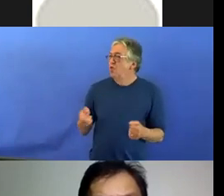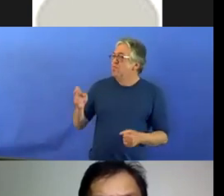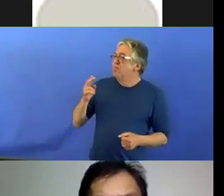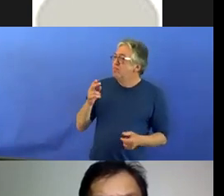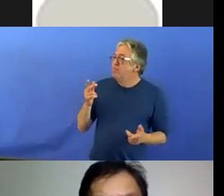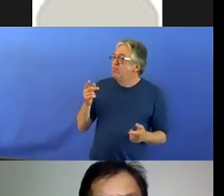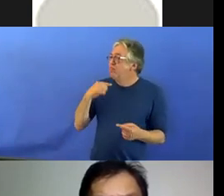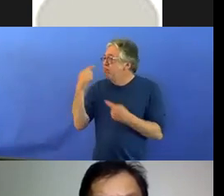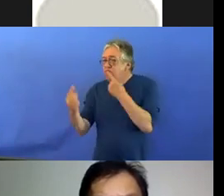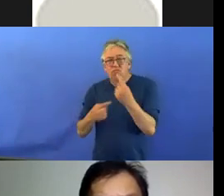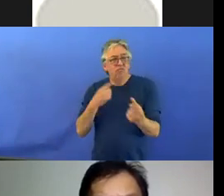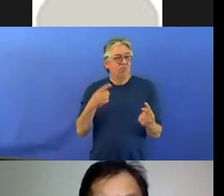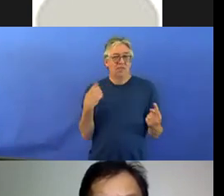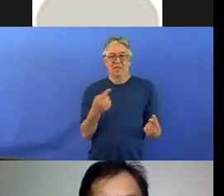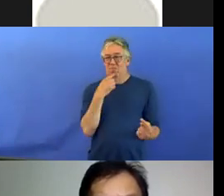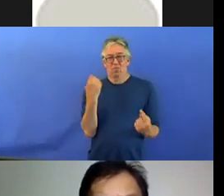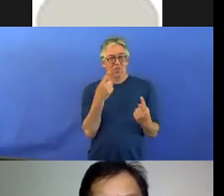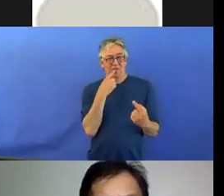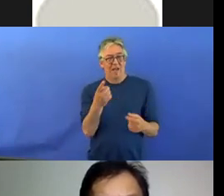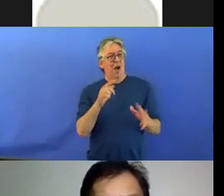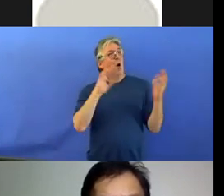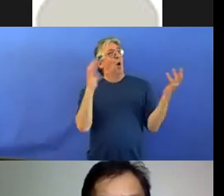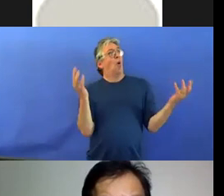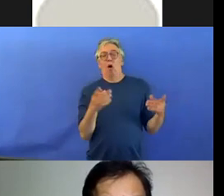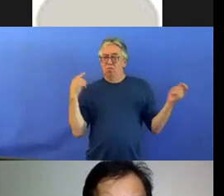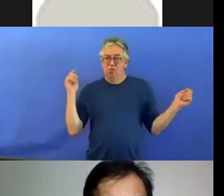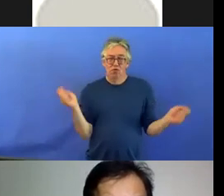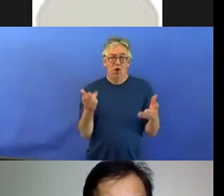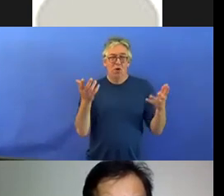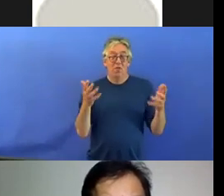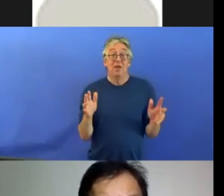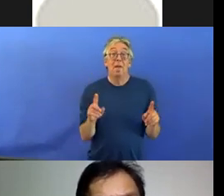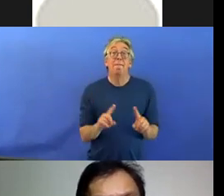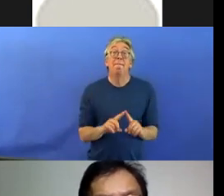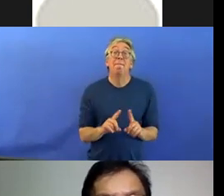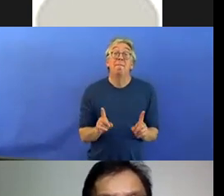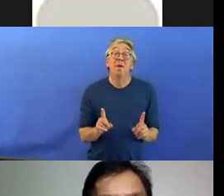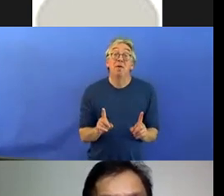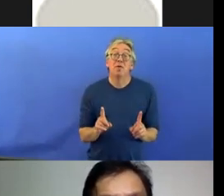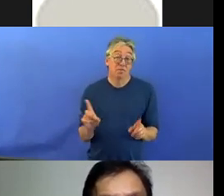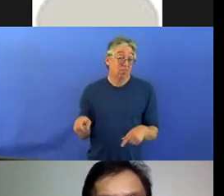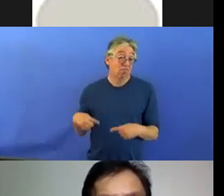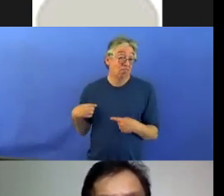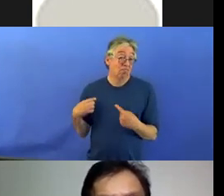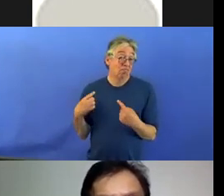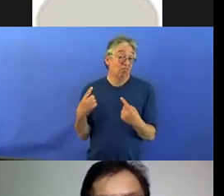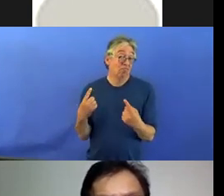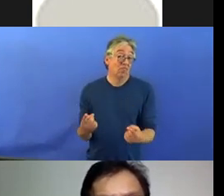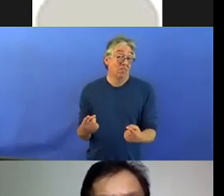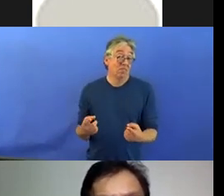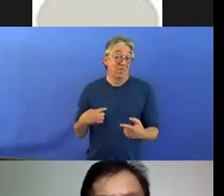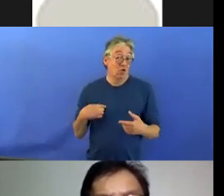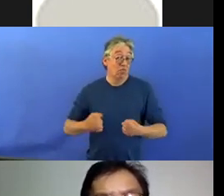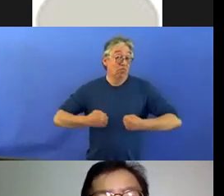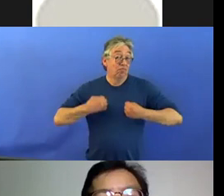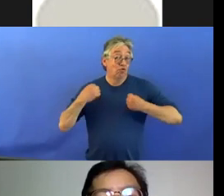then, our world has changed, but through it all, our commitment and unity has grown stronger. We've been conducting meetings